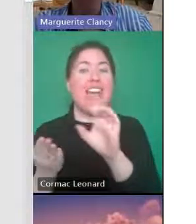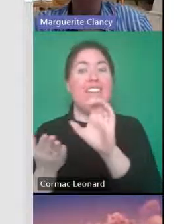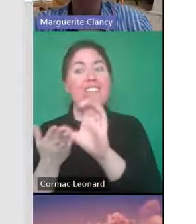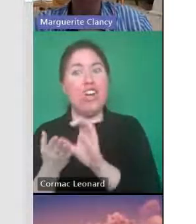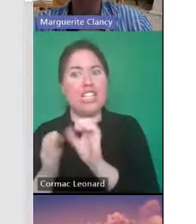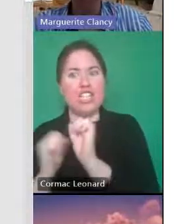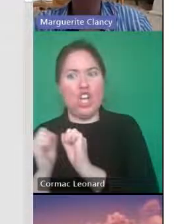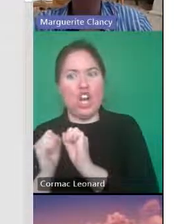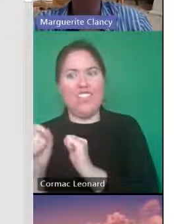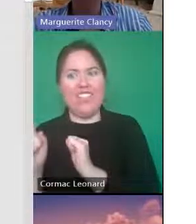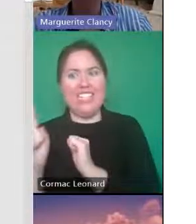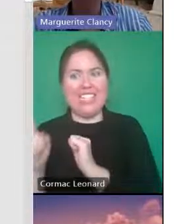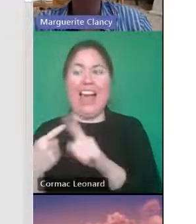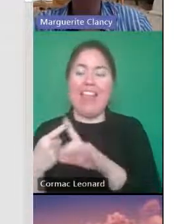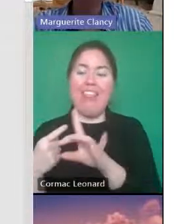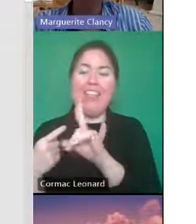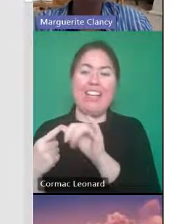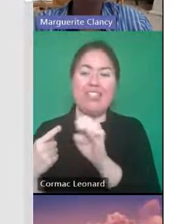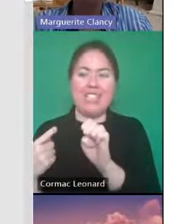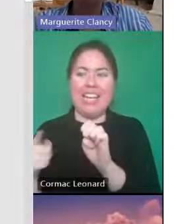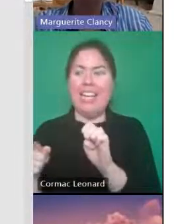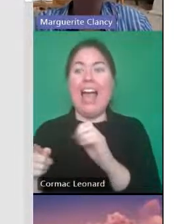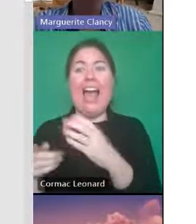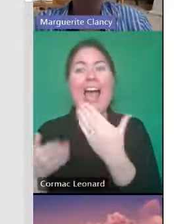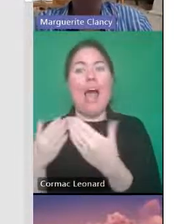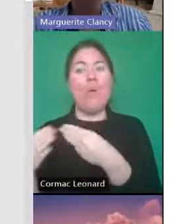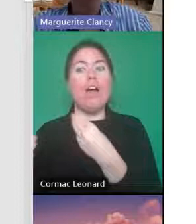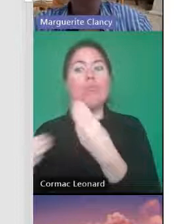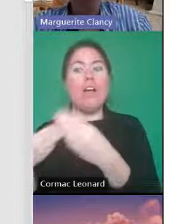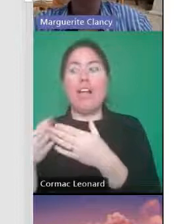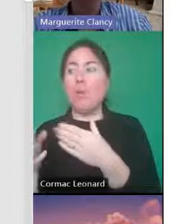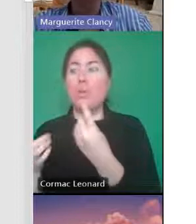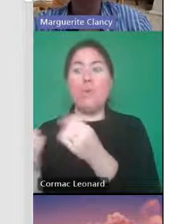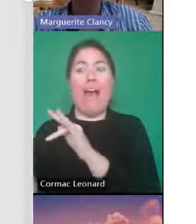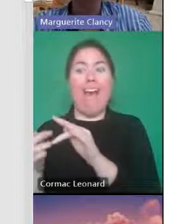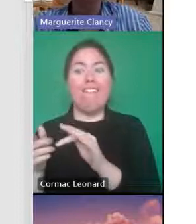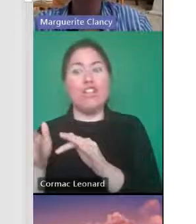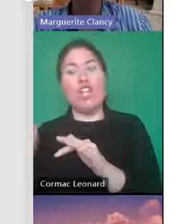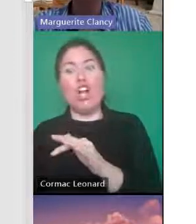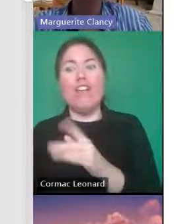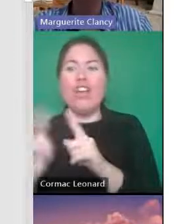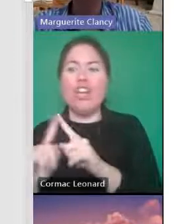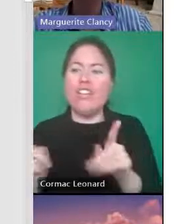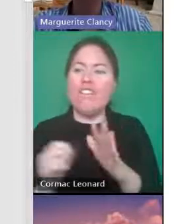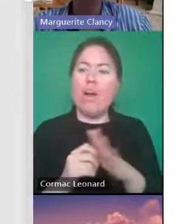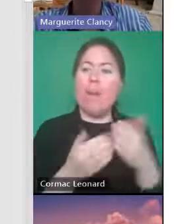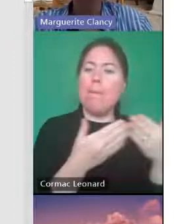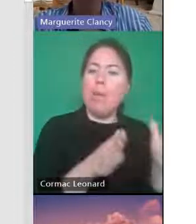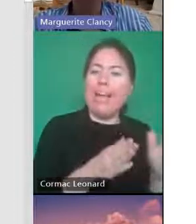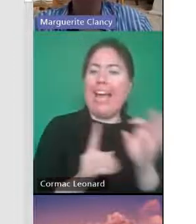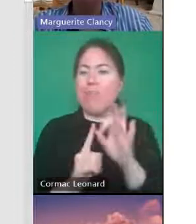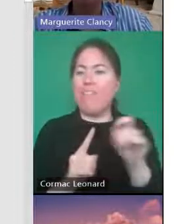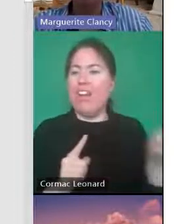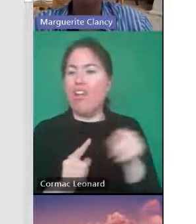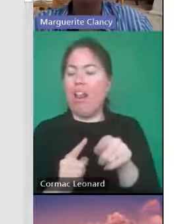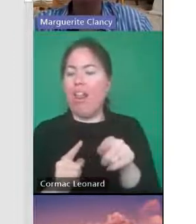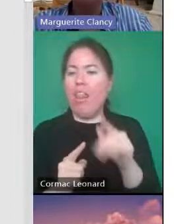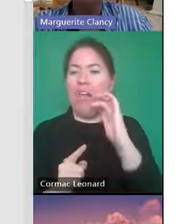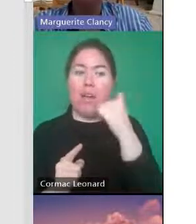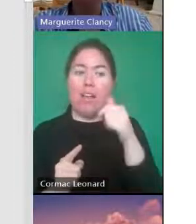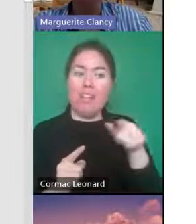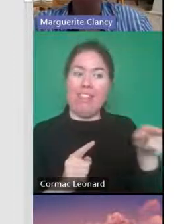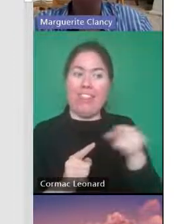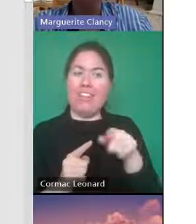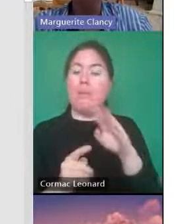different to the route for public and professional concerns, because they come into it. Public and professional are managed